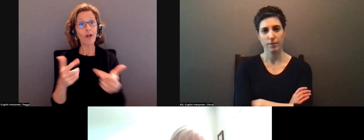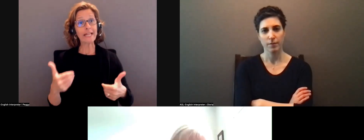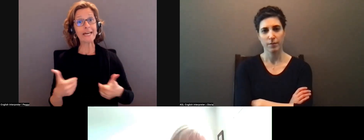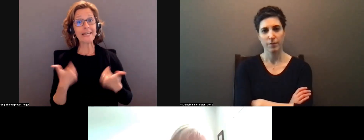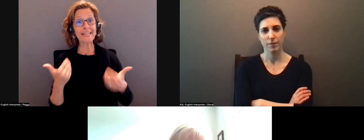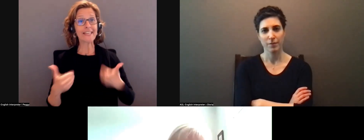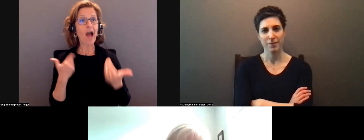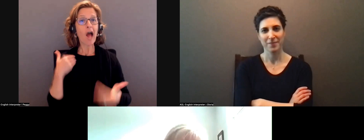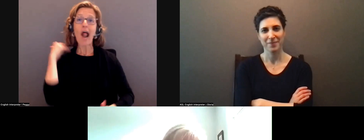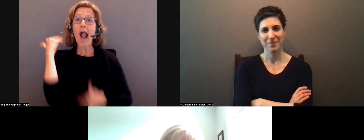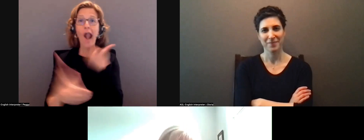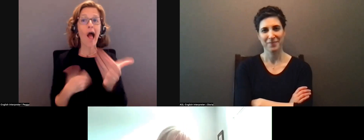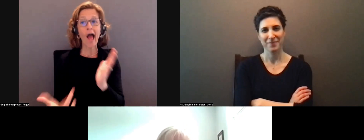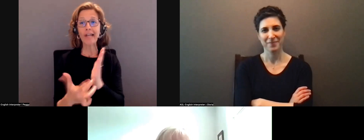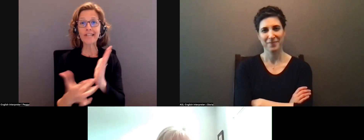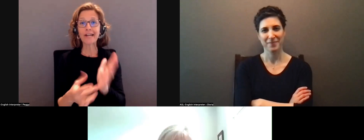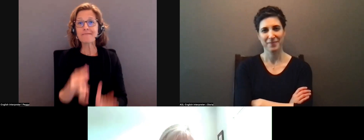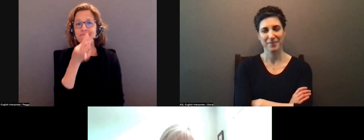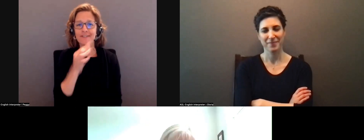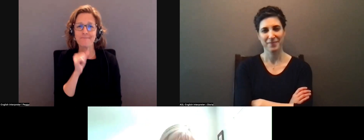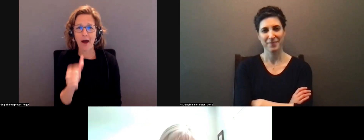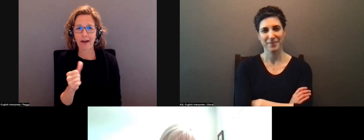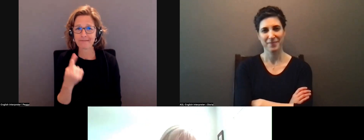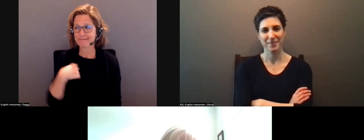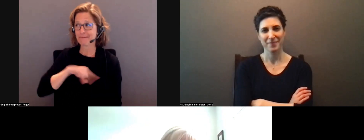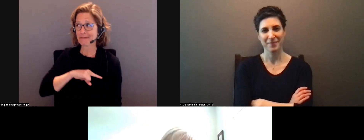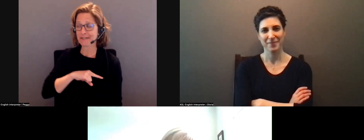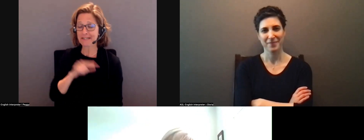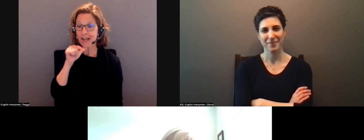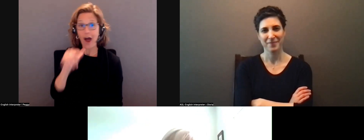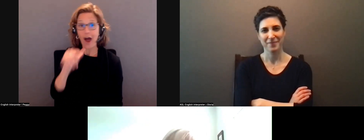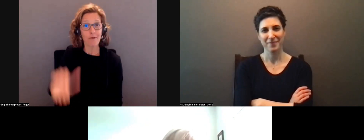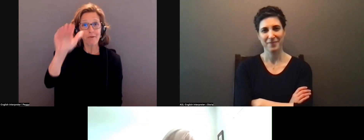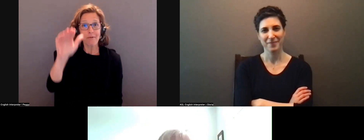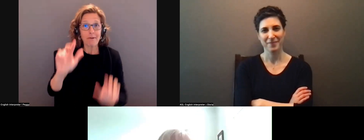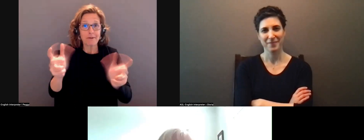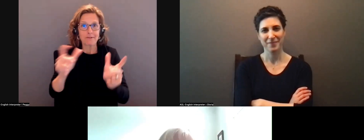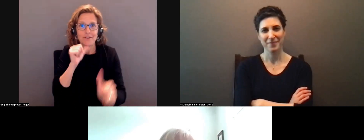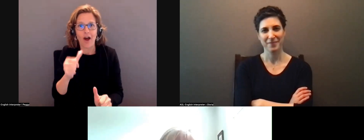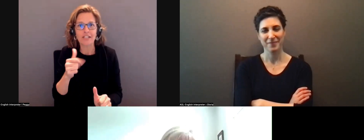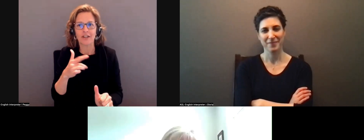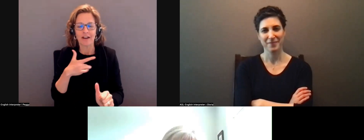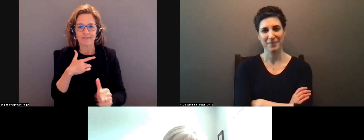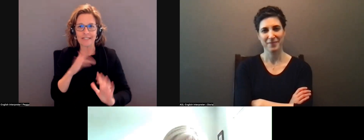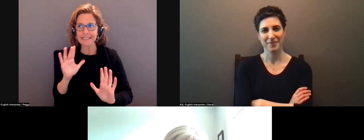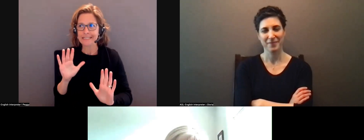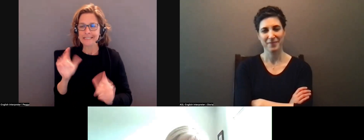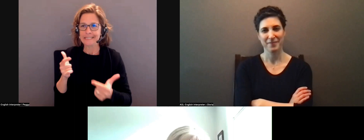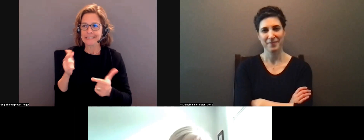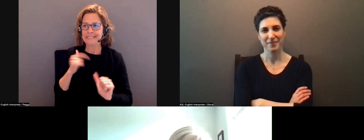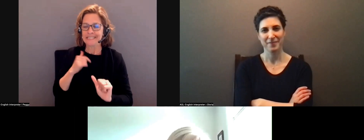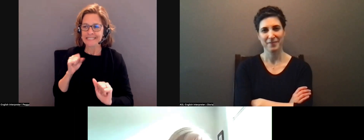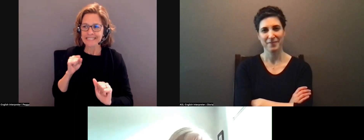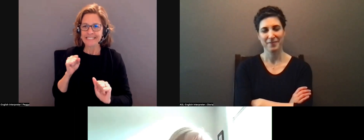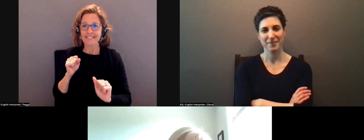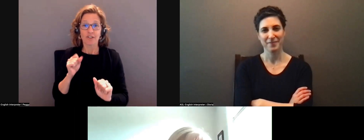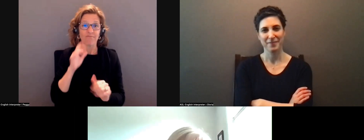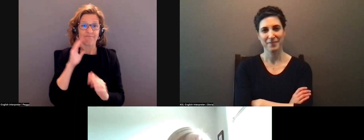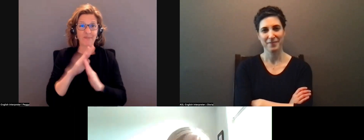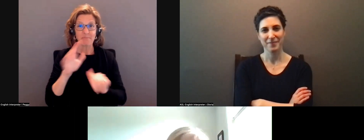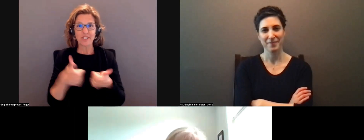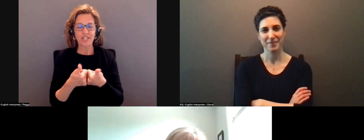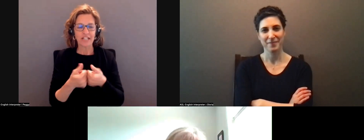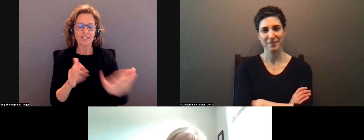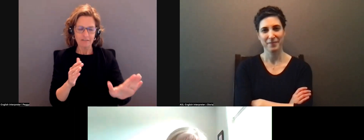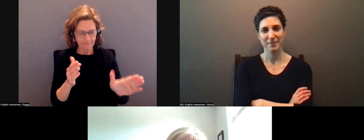youth. We weren't raised with this. So that was one of our greatest challenges, was to sort of wrap our heads